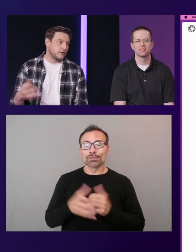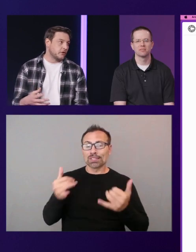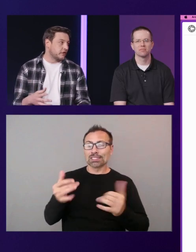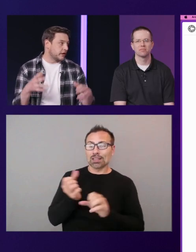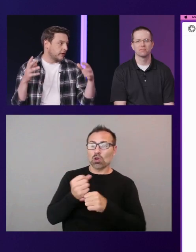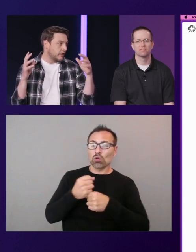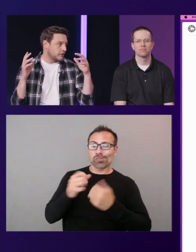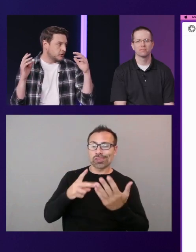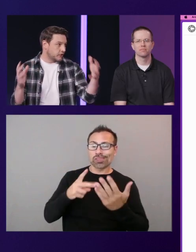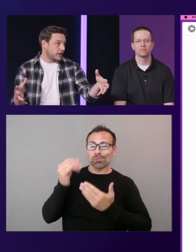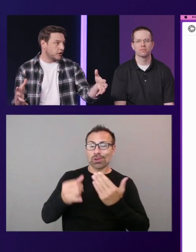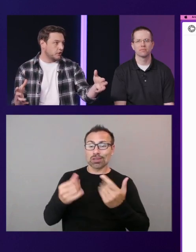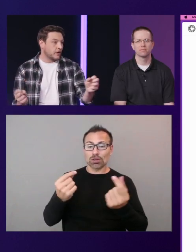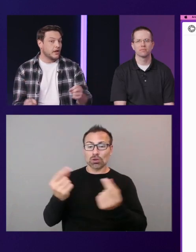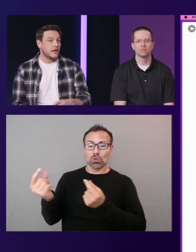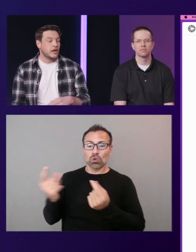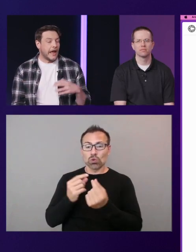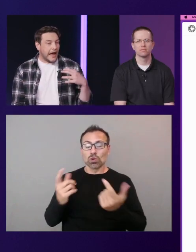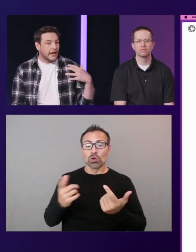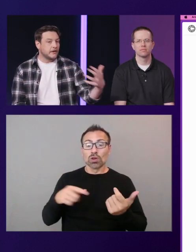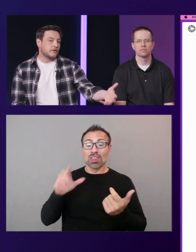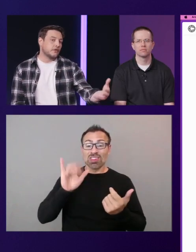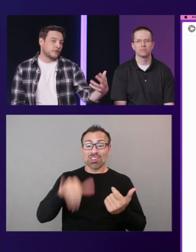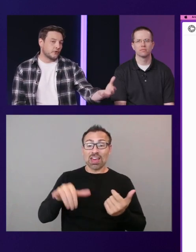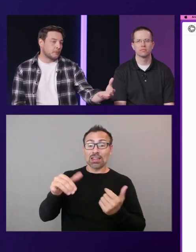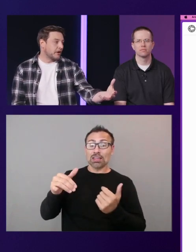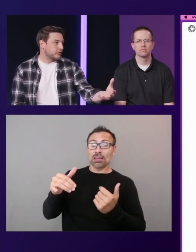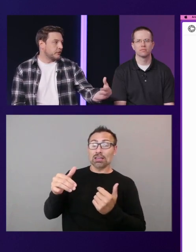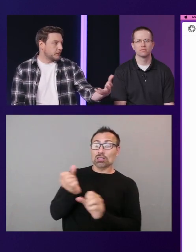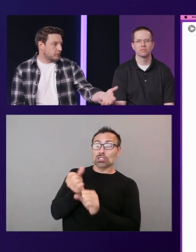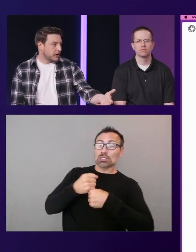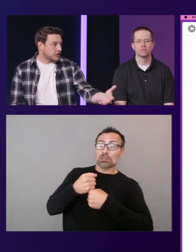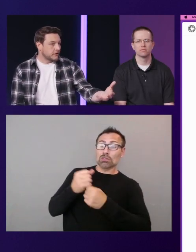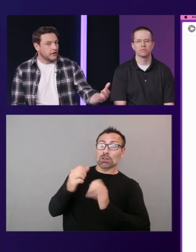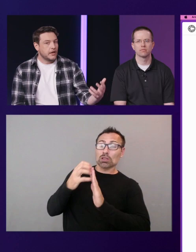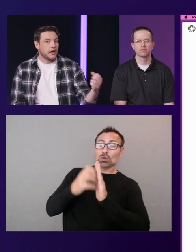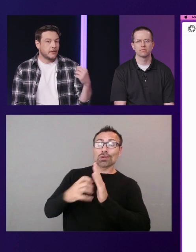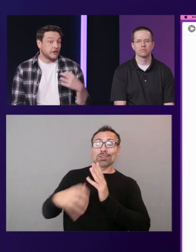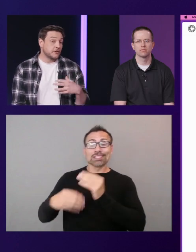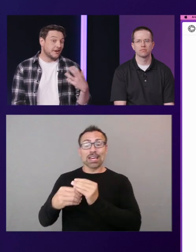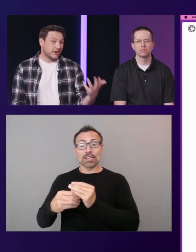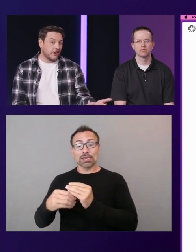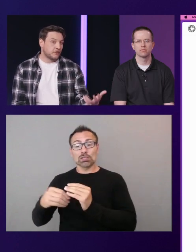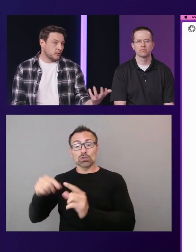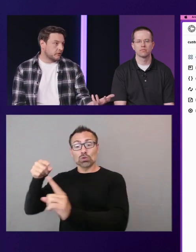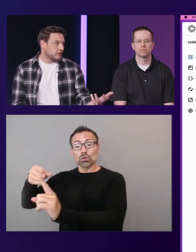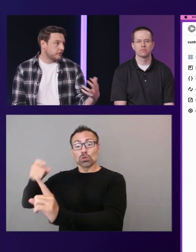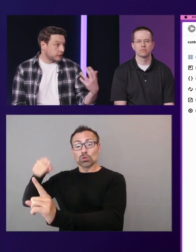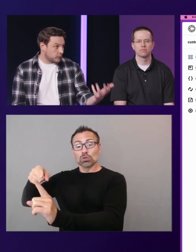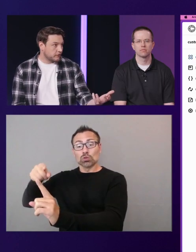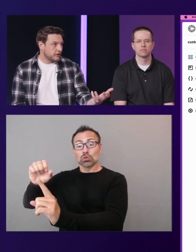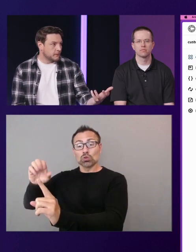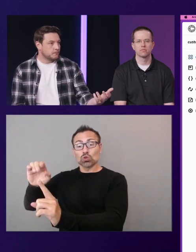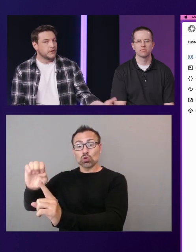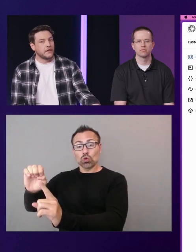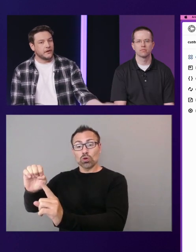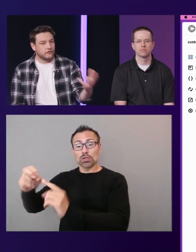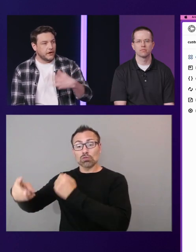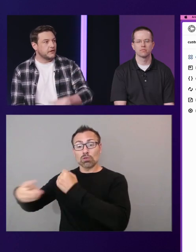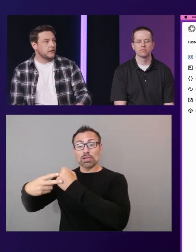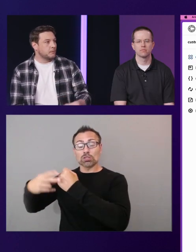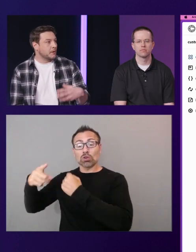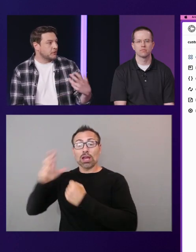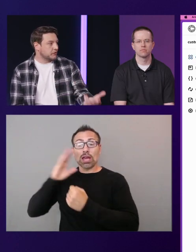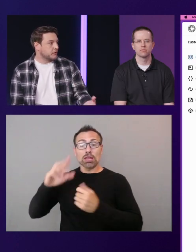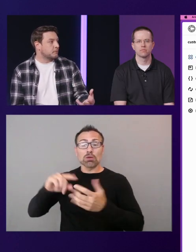what this is doing is taking that generated code, adding it to the source repository of the project. It's actually going to kick off the first workflow, and then